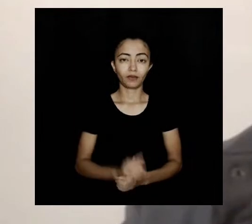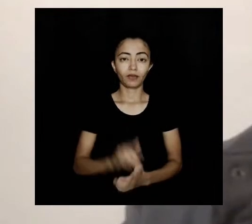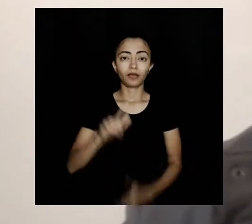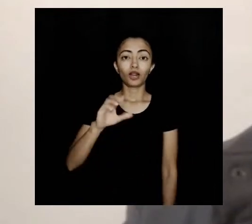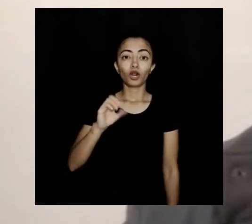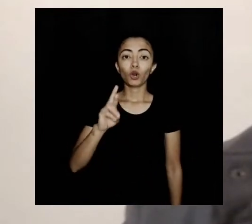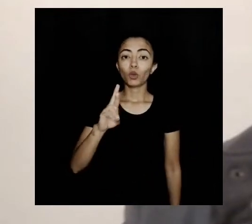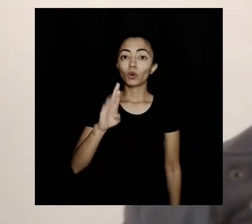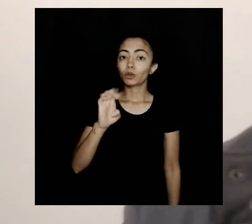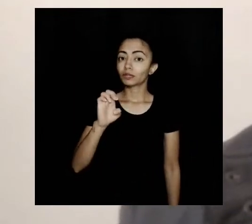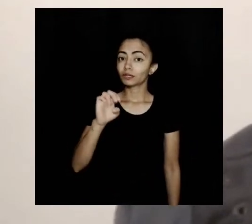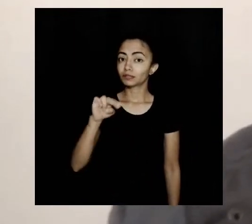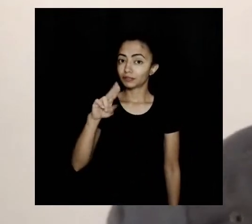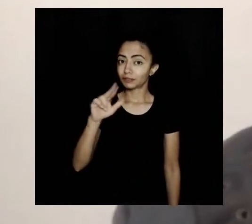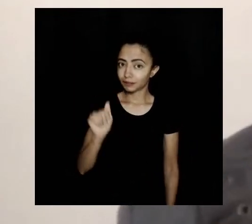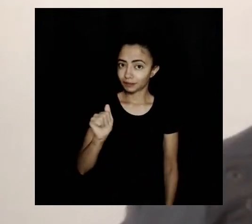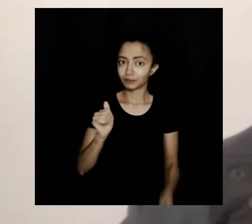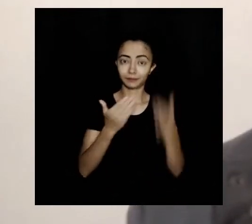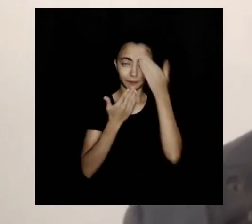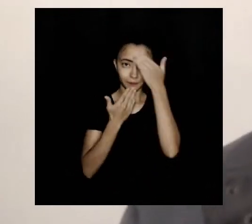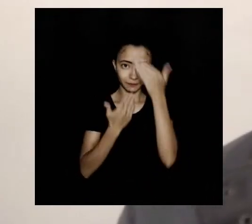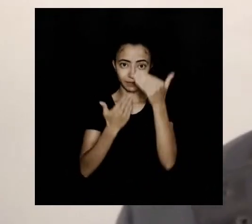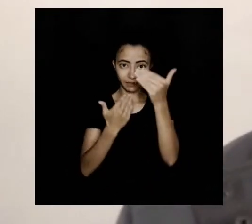Thank you so much, Lorena.